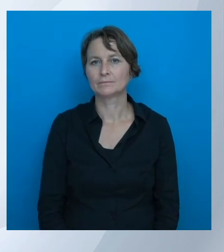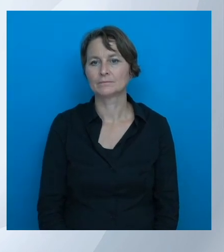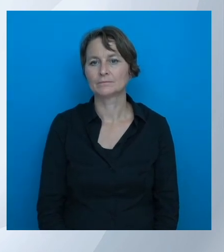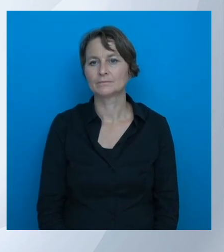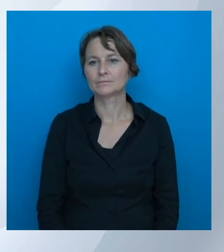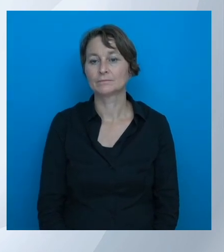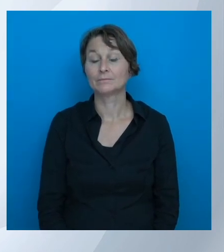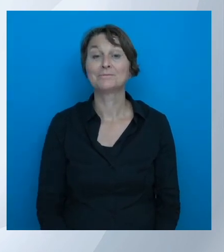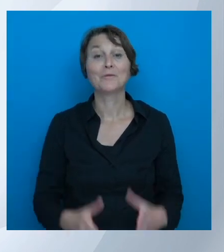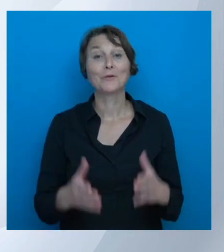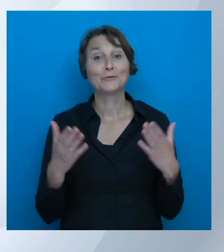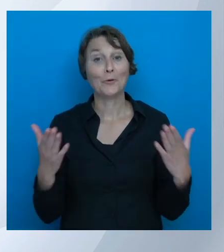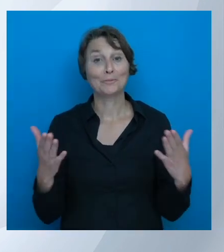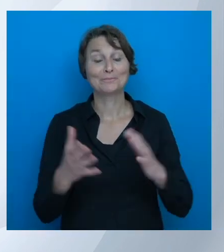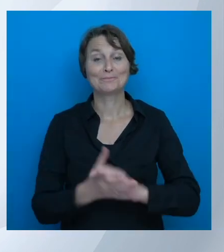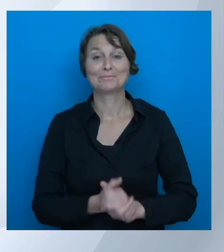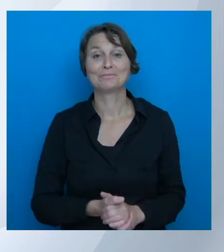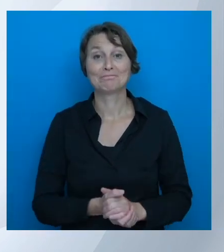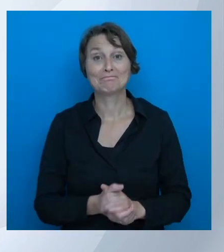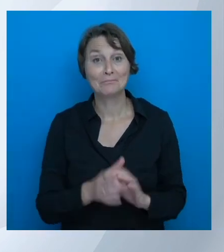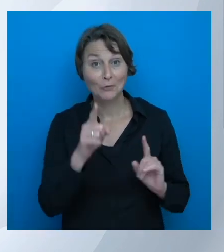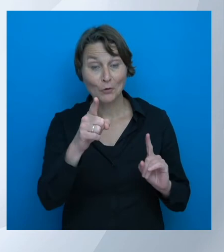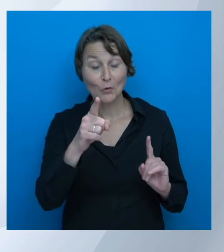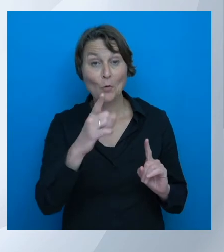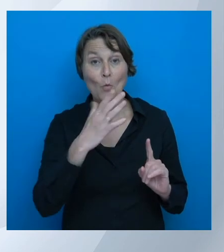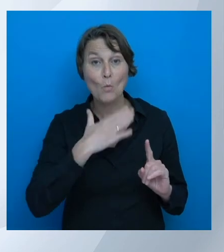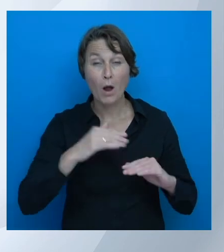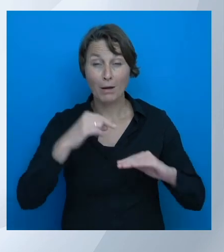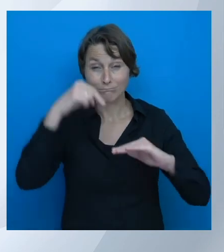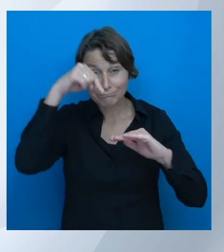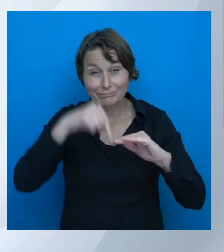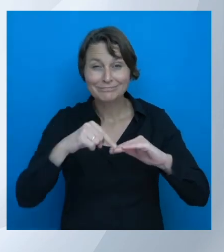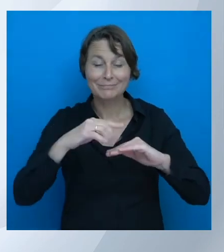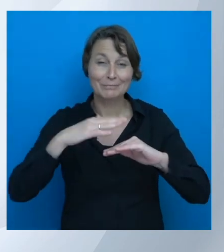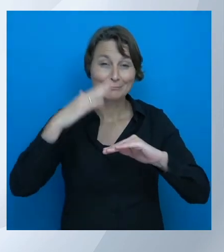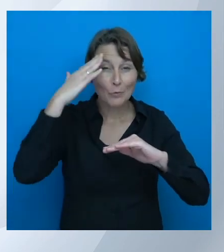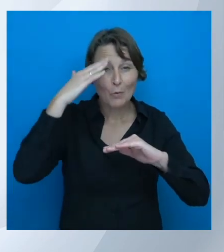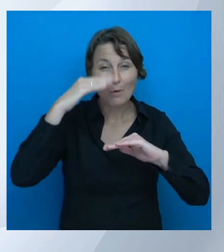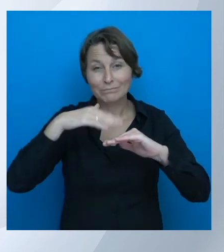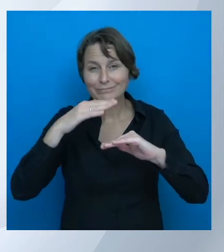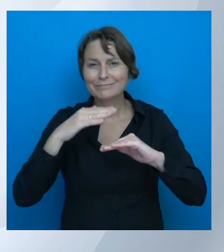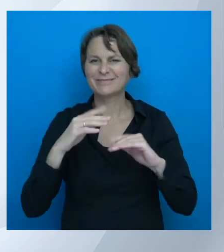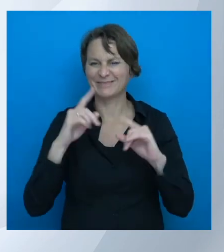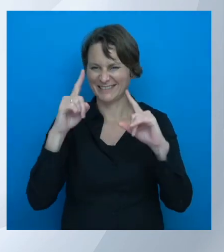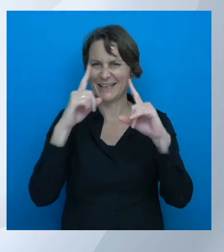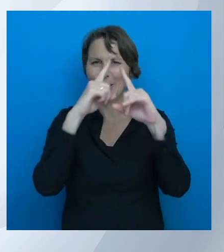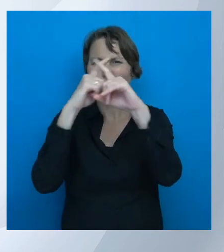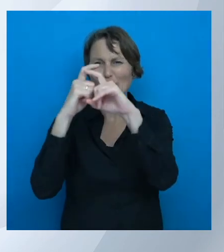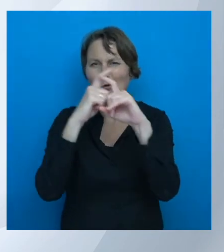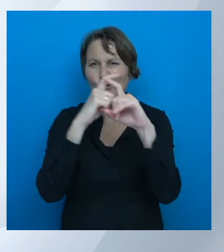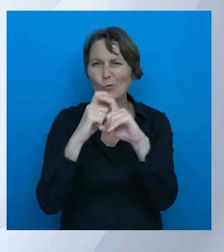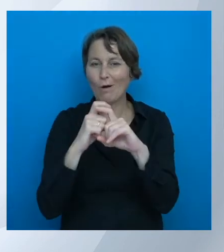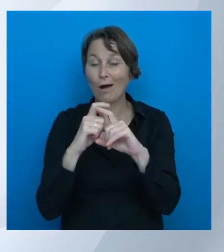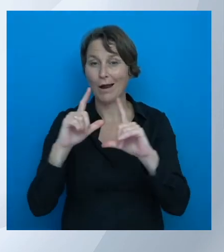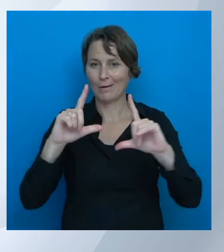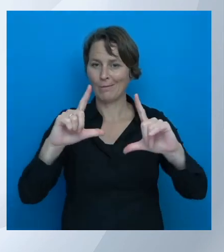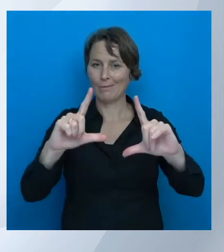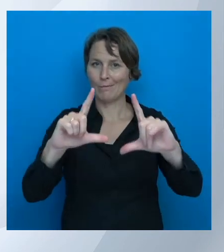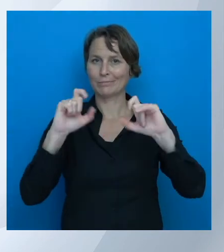So, if you'd like to know more, scan my QR code. You will go to my website. In the upcoming